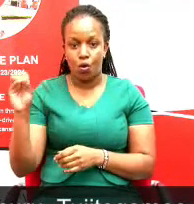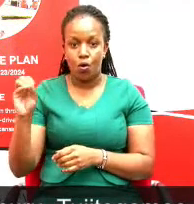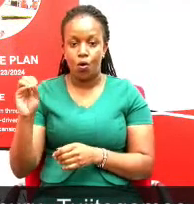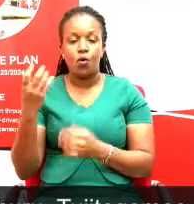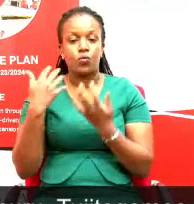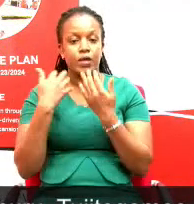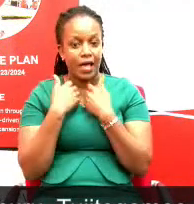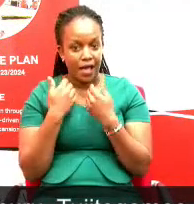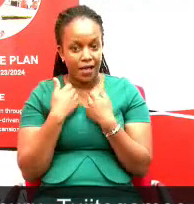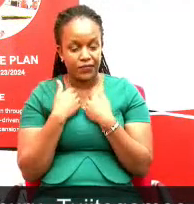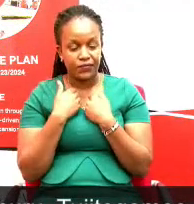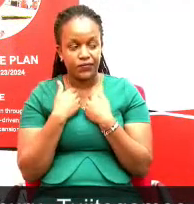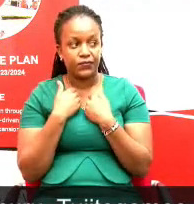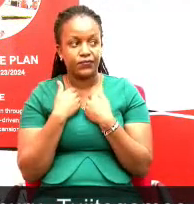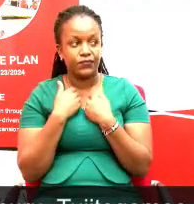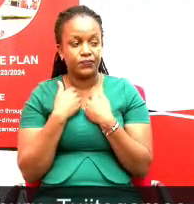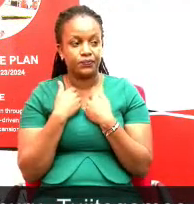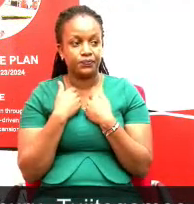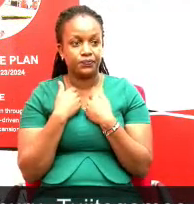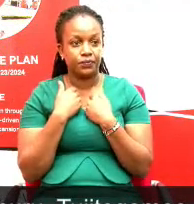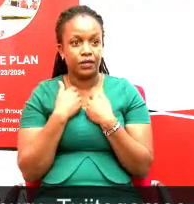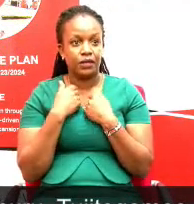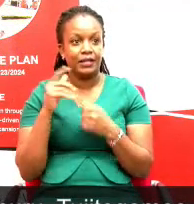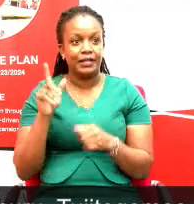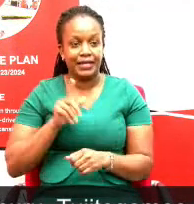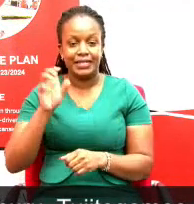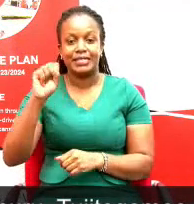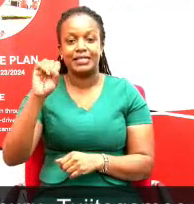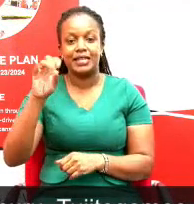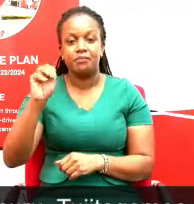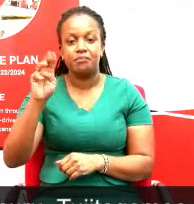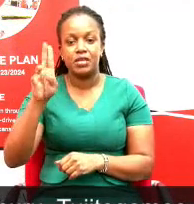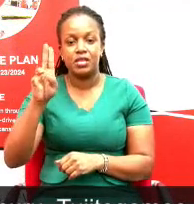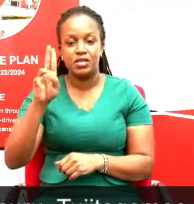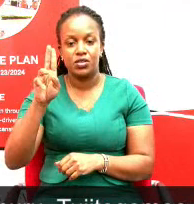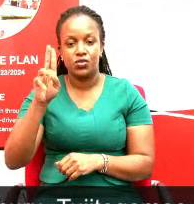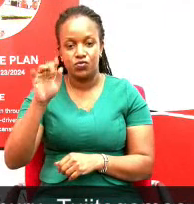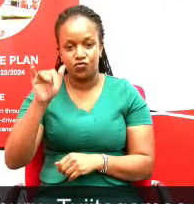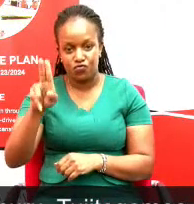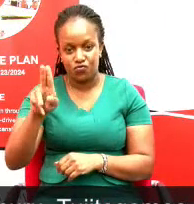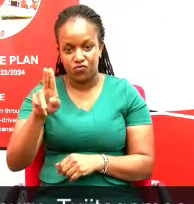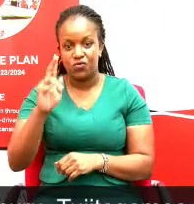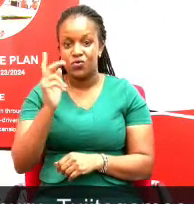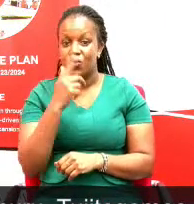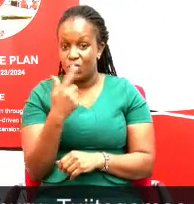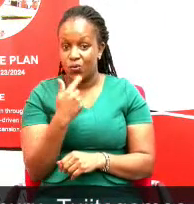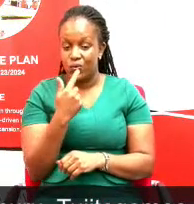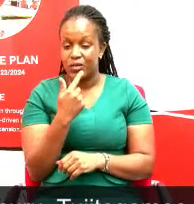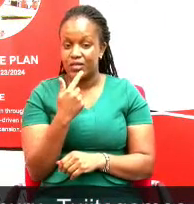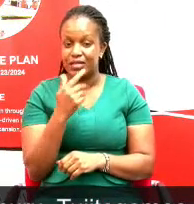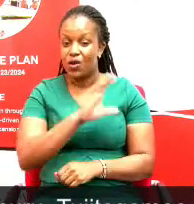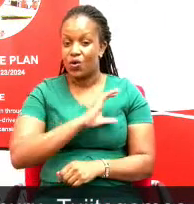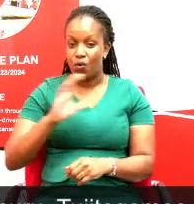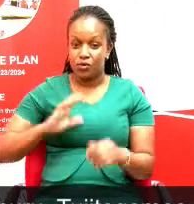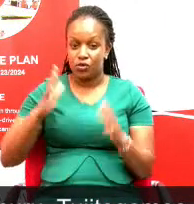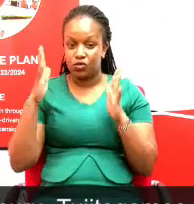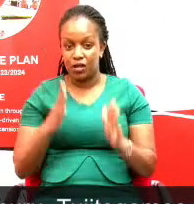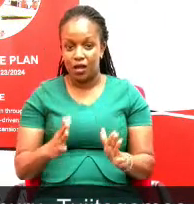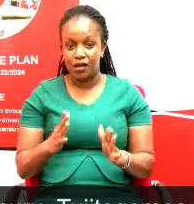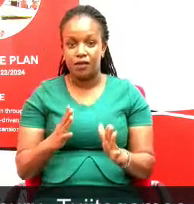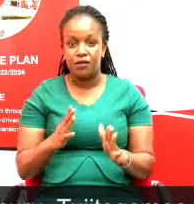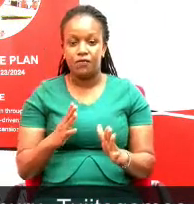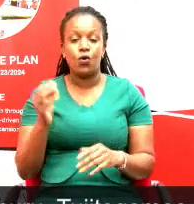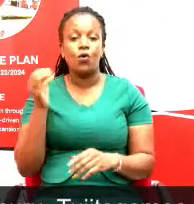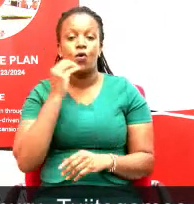we have Ms. Simiu, Rispa Simiu, who is Commissioner for